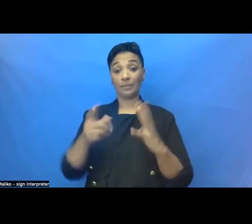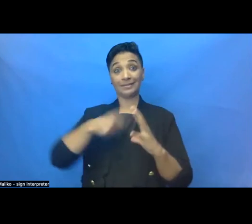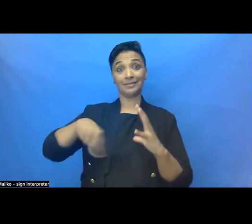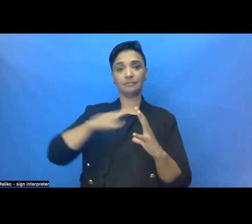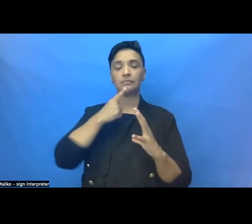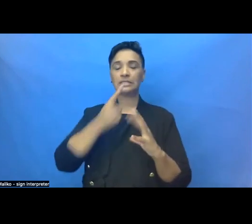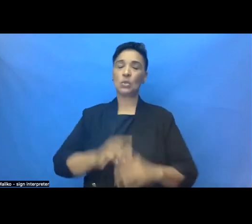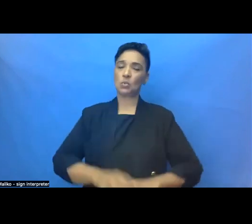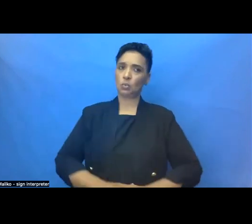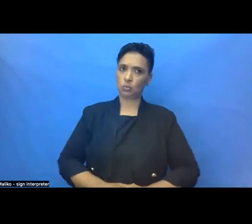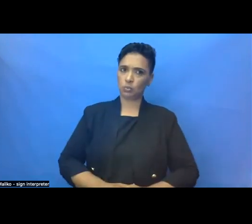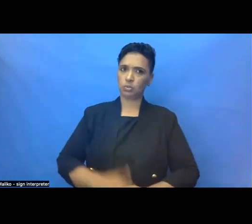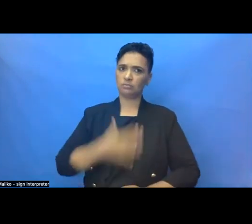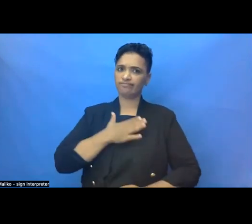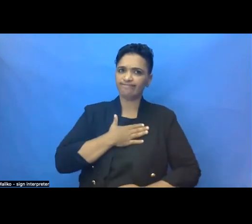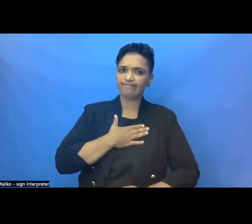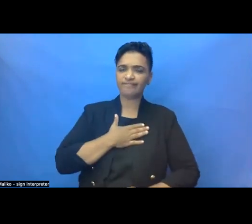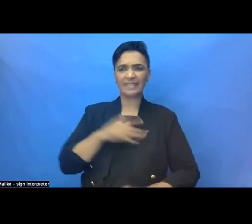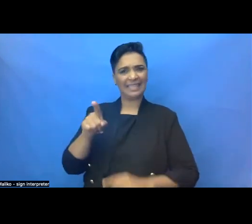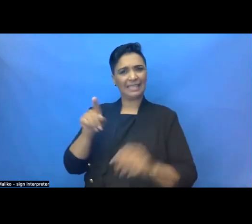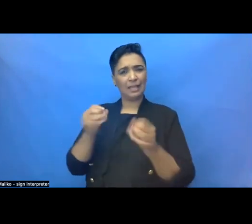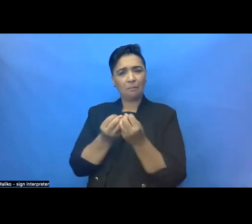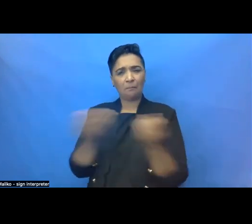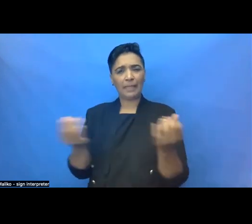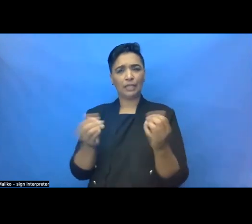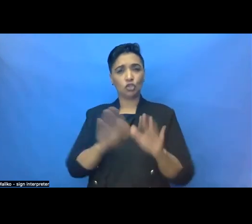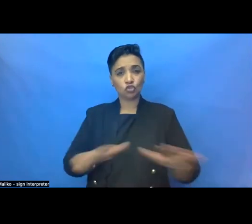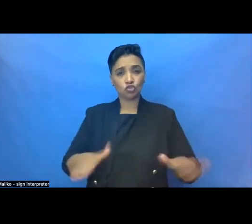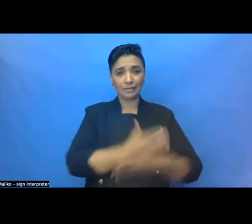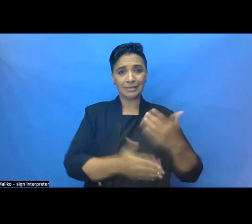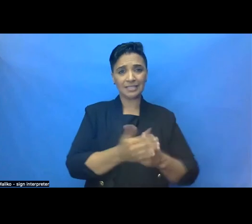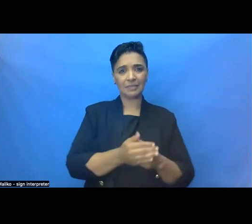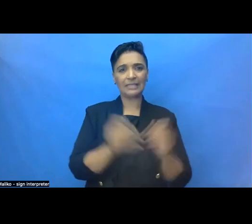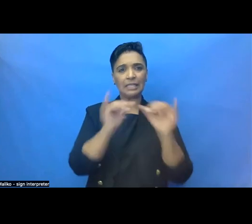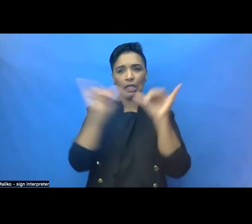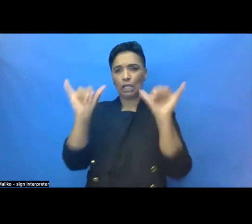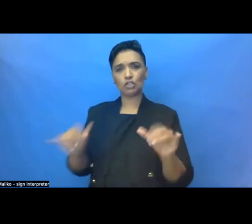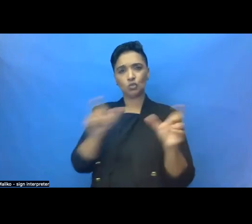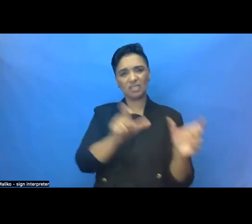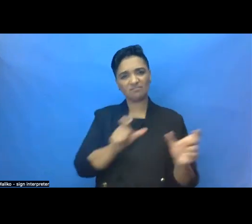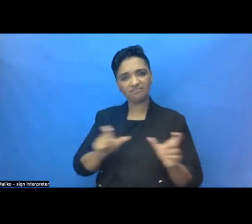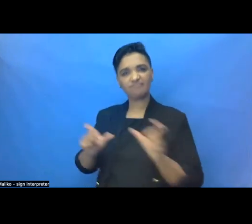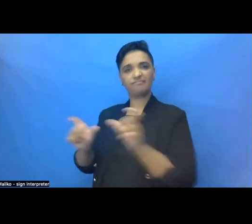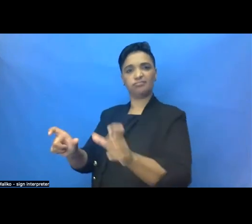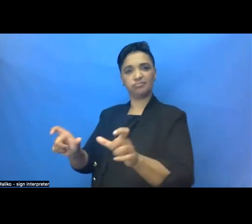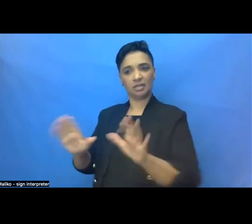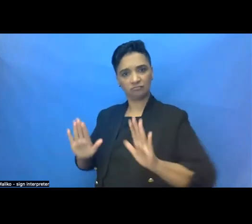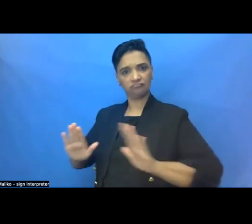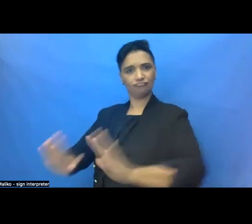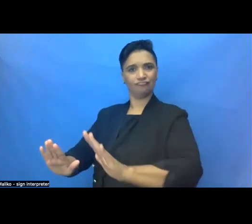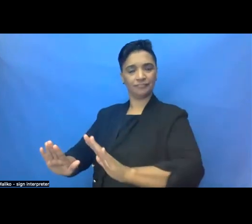deep concern about the institutionalization of children with disabilities in residential institutions throughout the